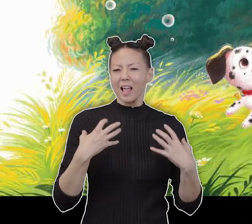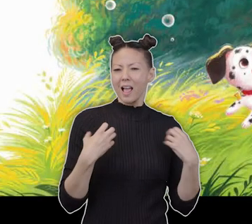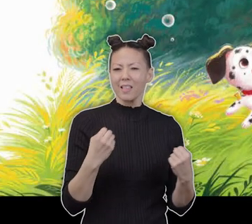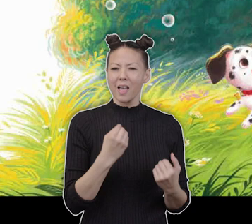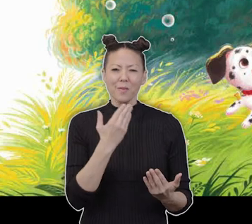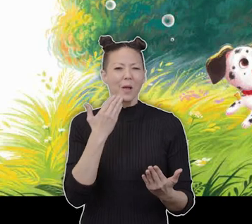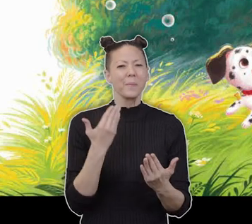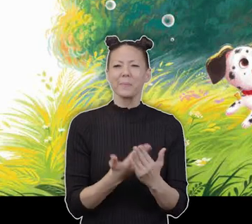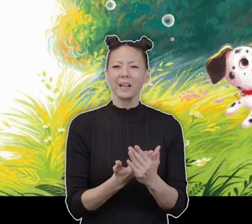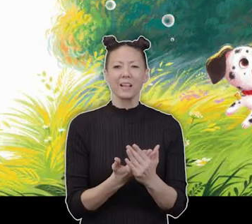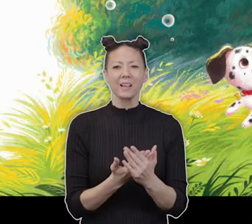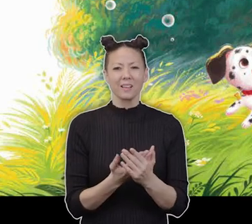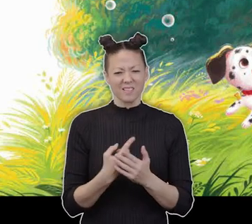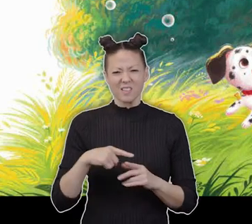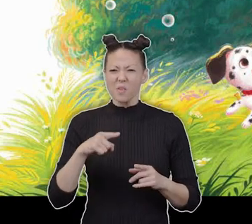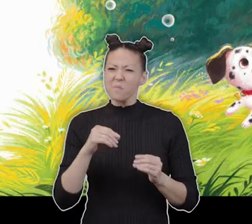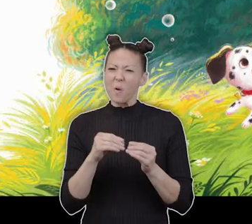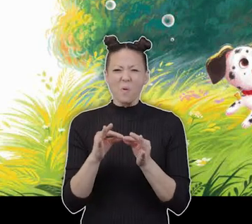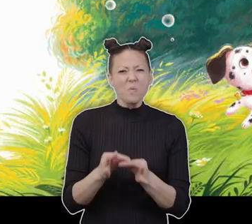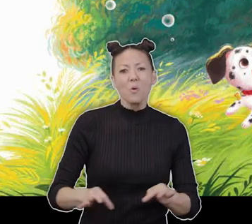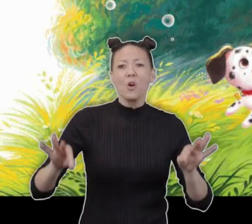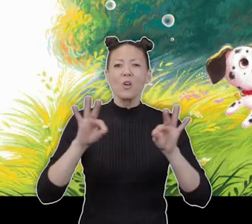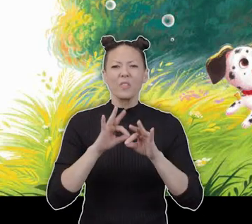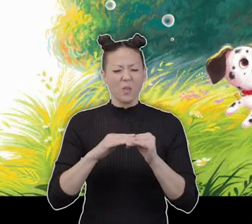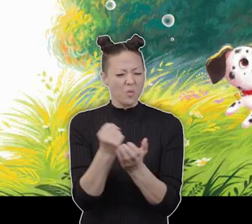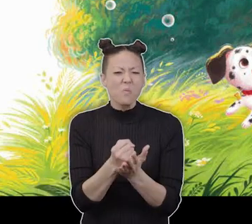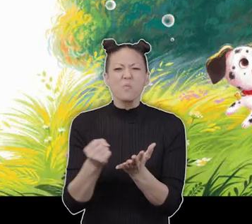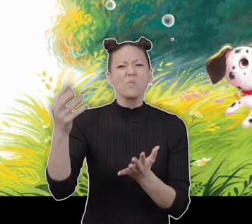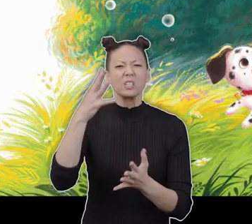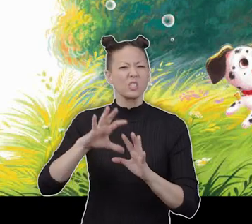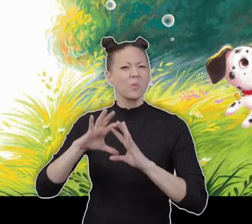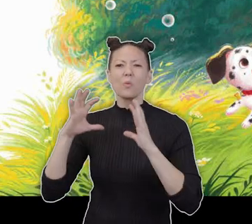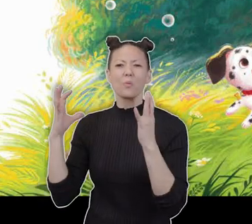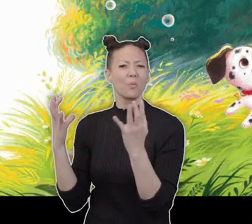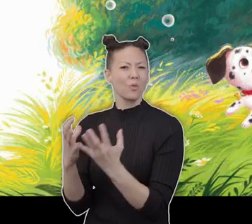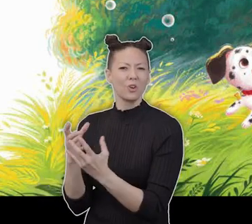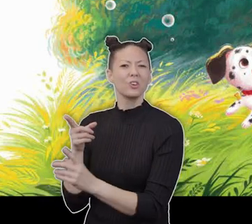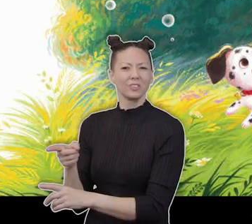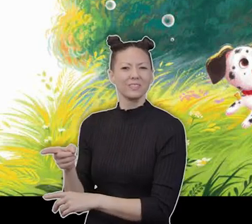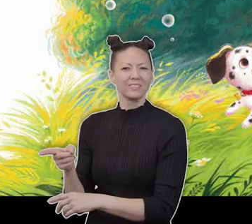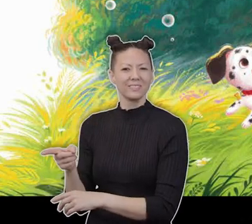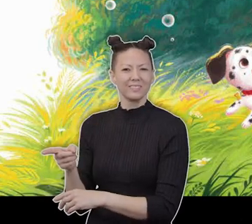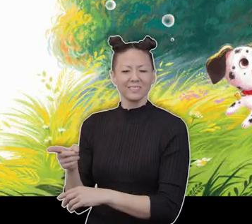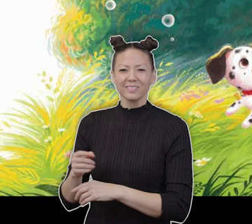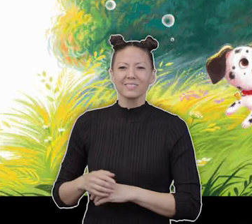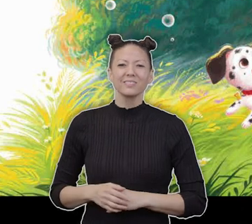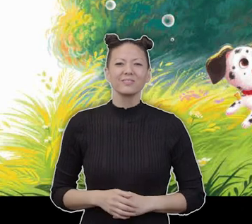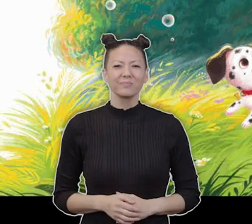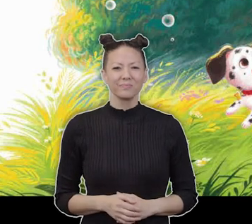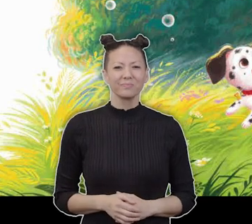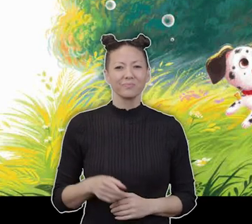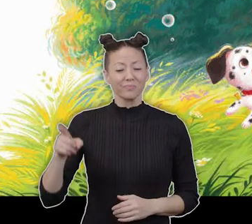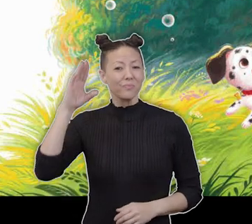wish you health and well-being, for they are worth more than all the riches in the